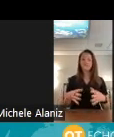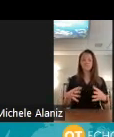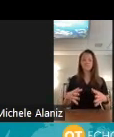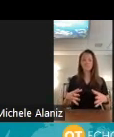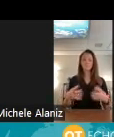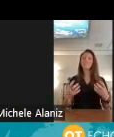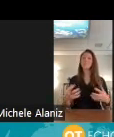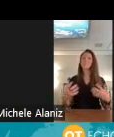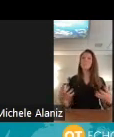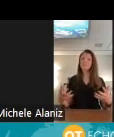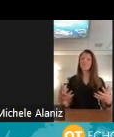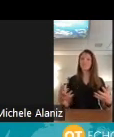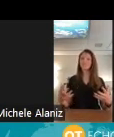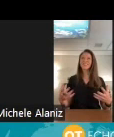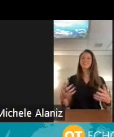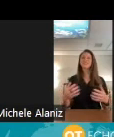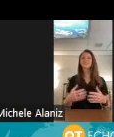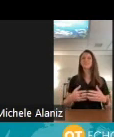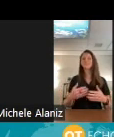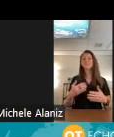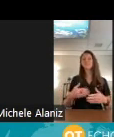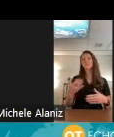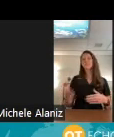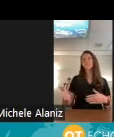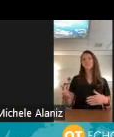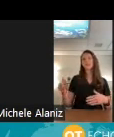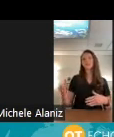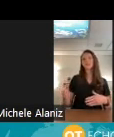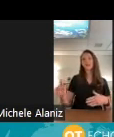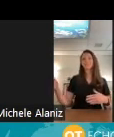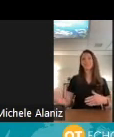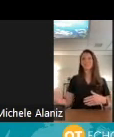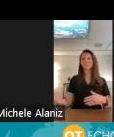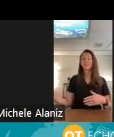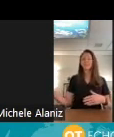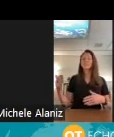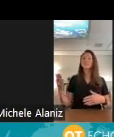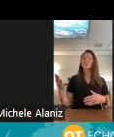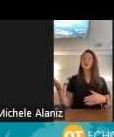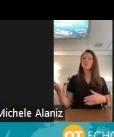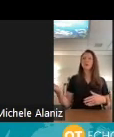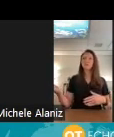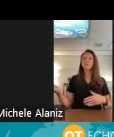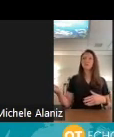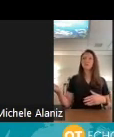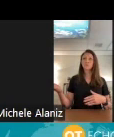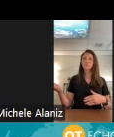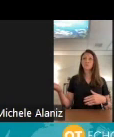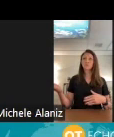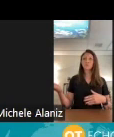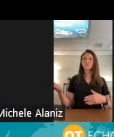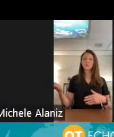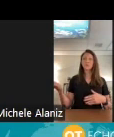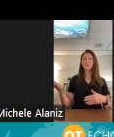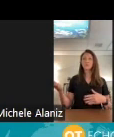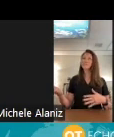a client's skills with inhibition are, you can use a direct measure of that skill. And so I've also sourced